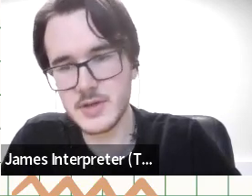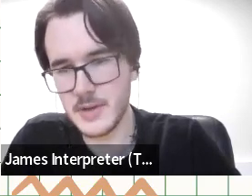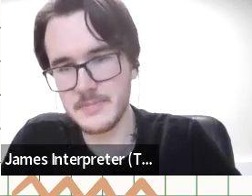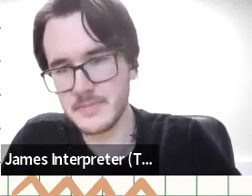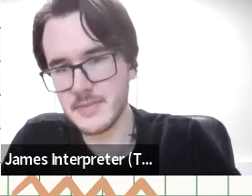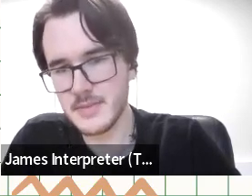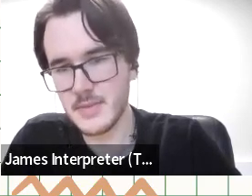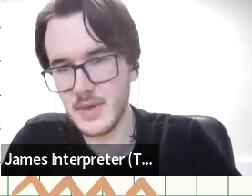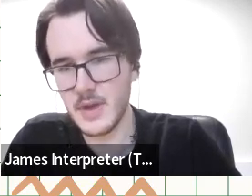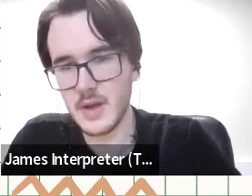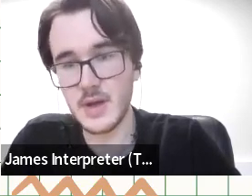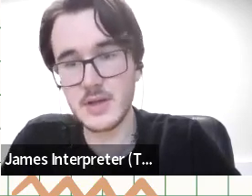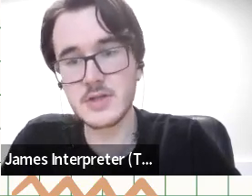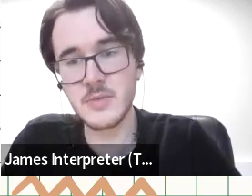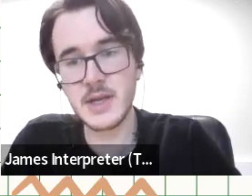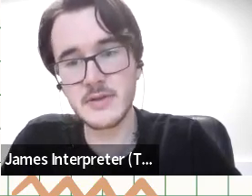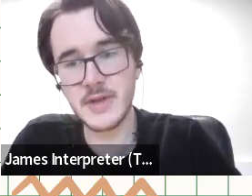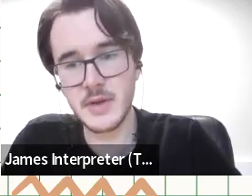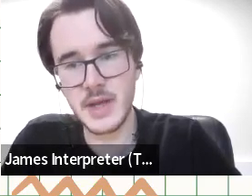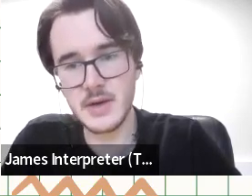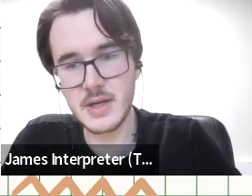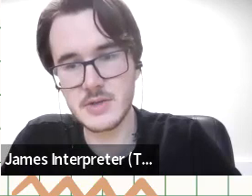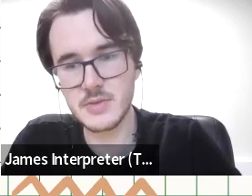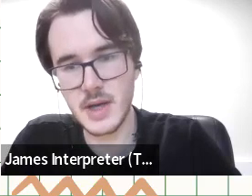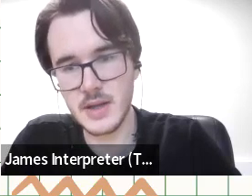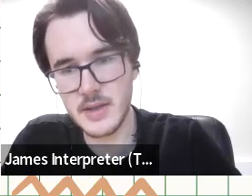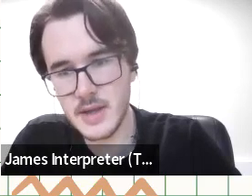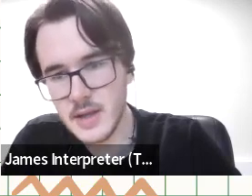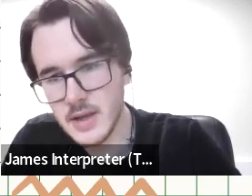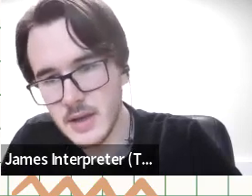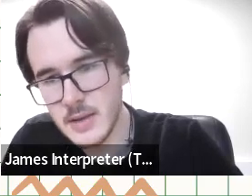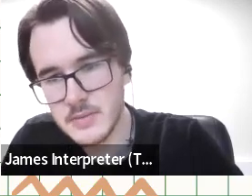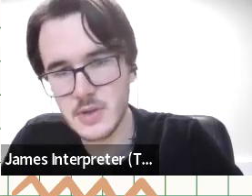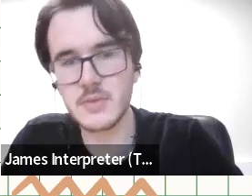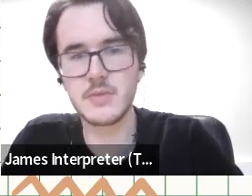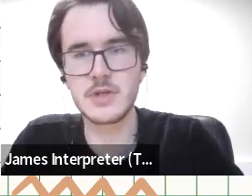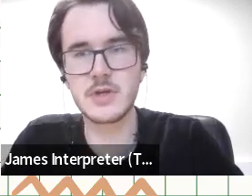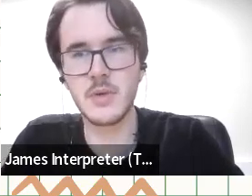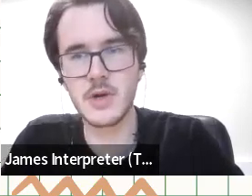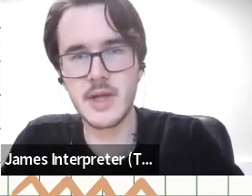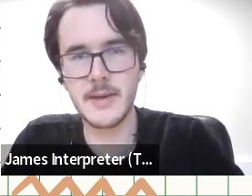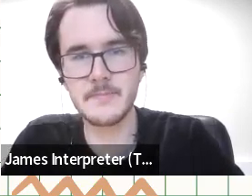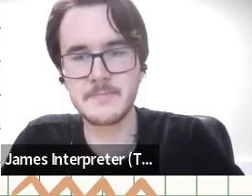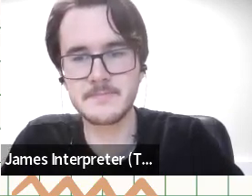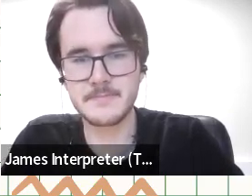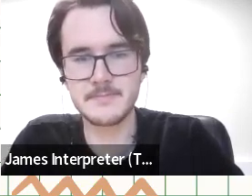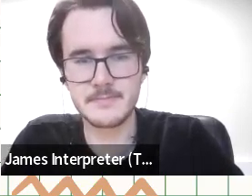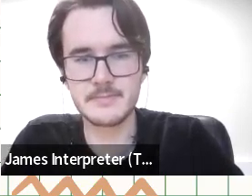We're not dumb. There's going to be a little video here as well, I think. So we're just going to watch